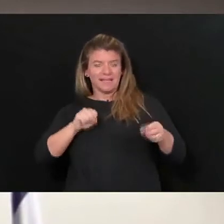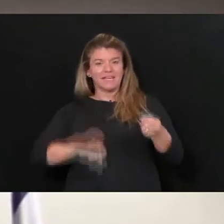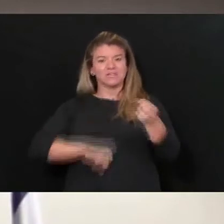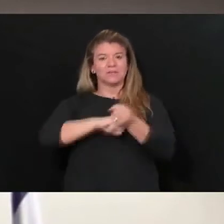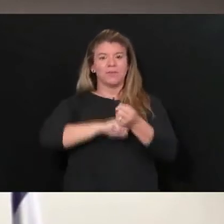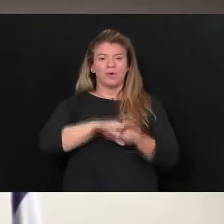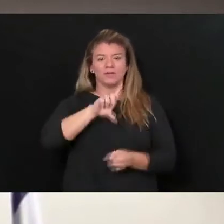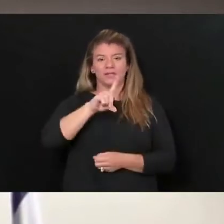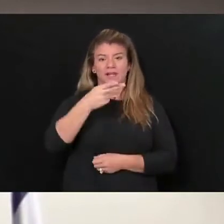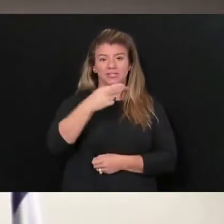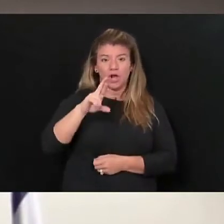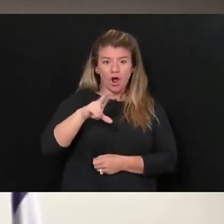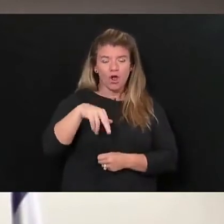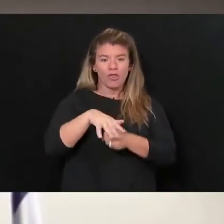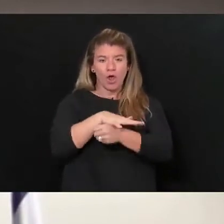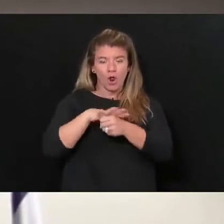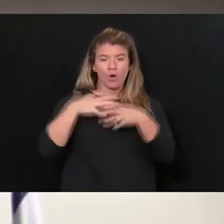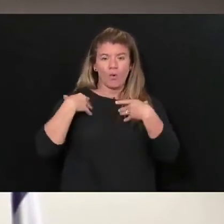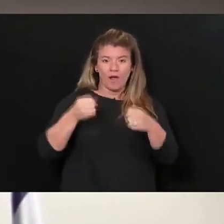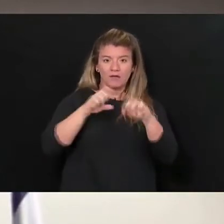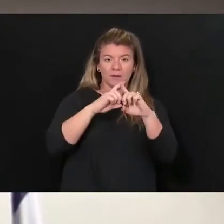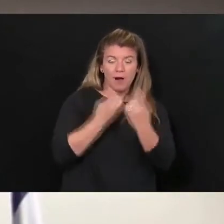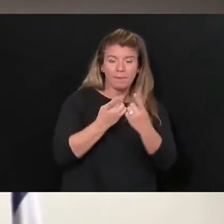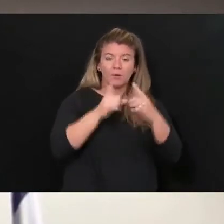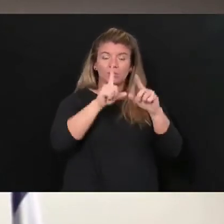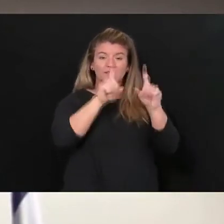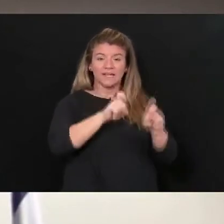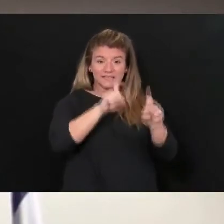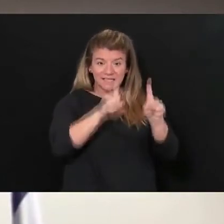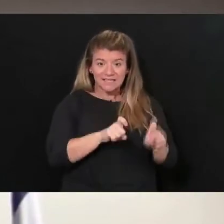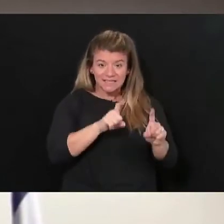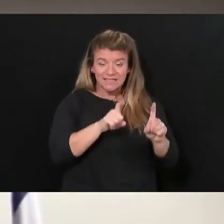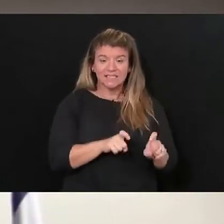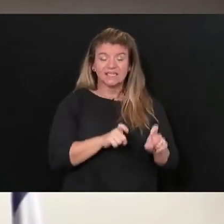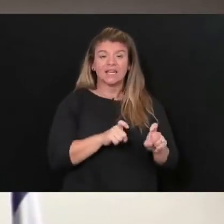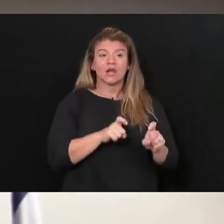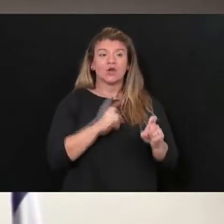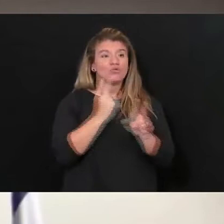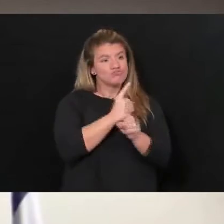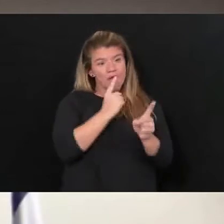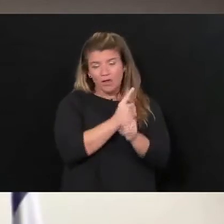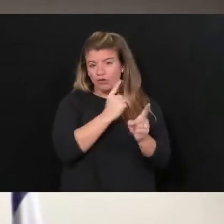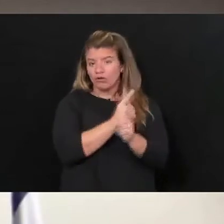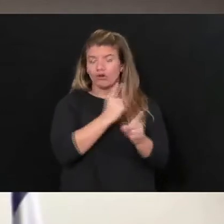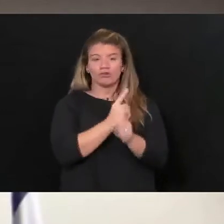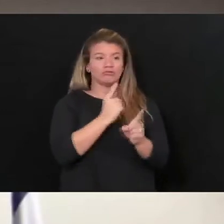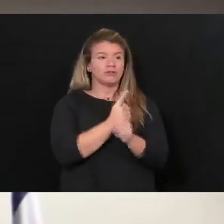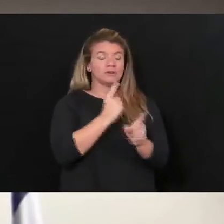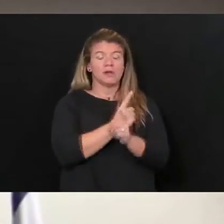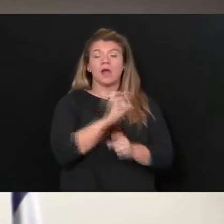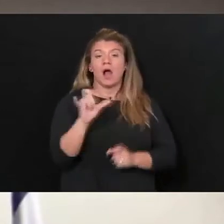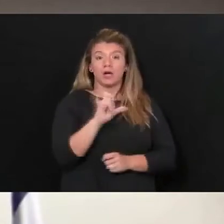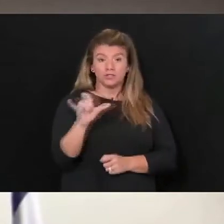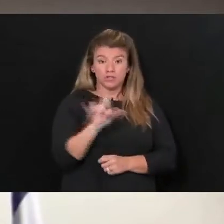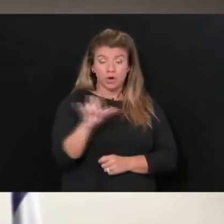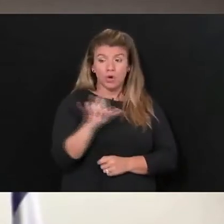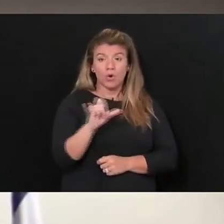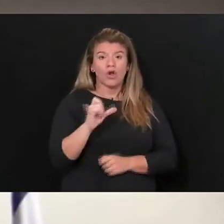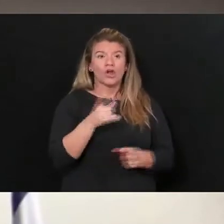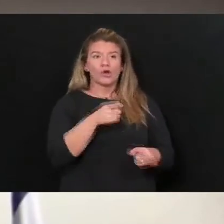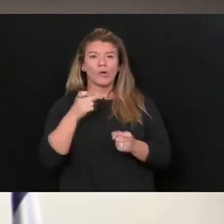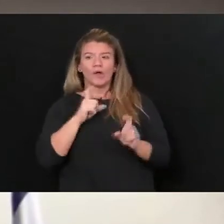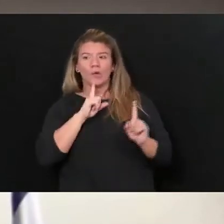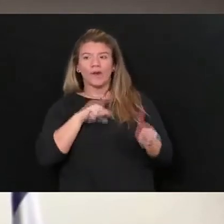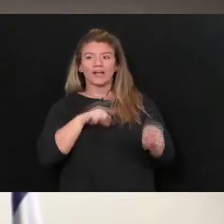DHHR, local health departments with testing, regular basis, as well as quick